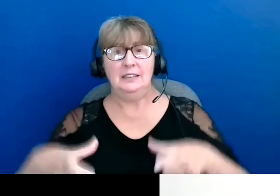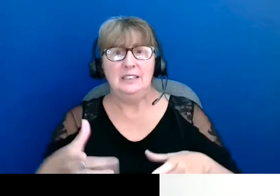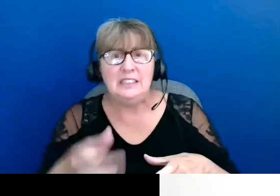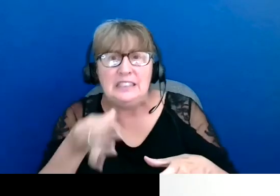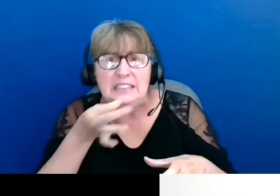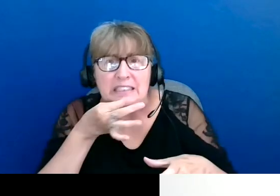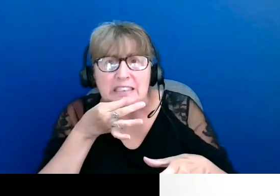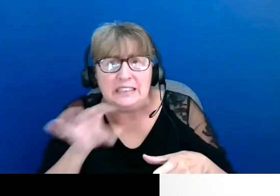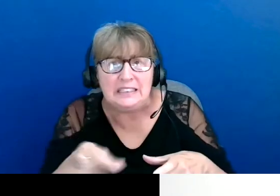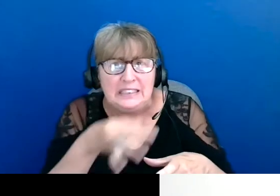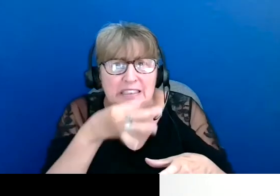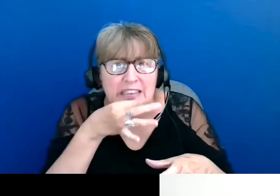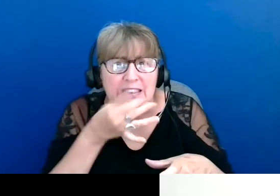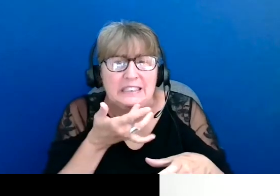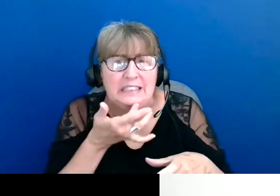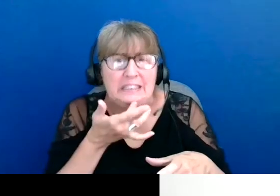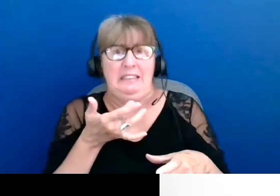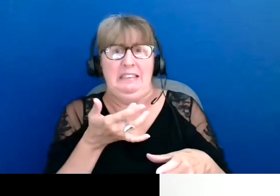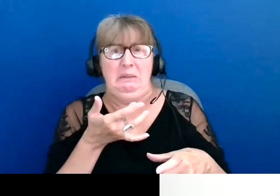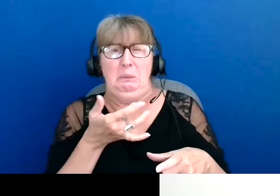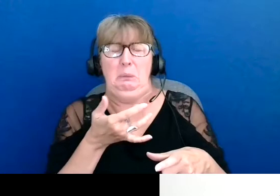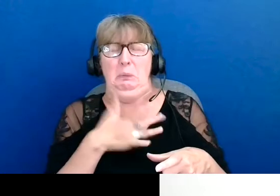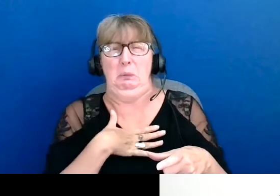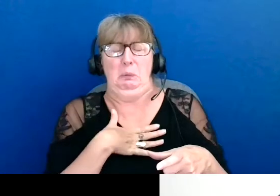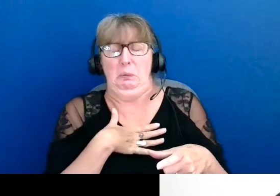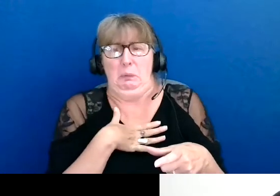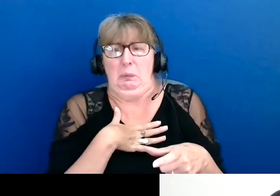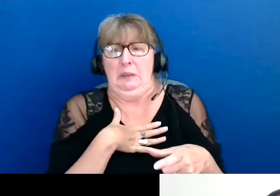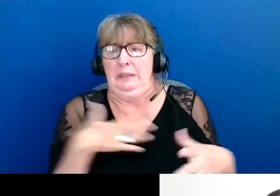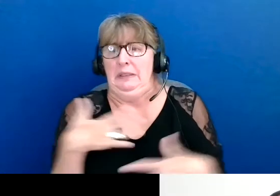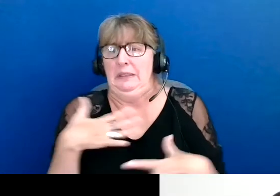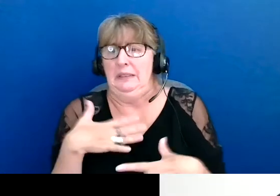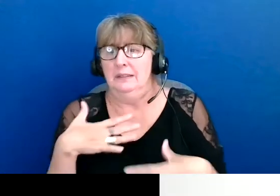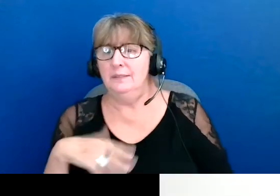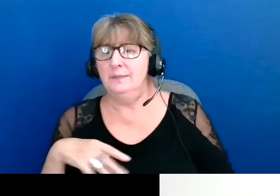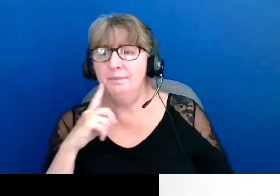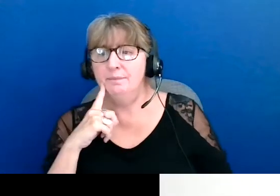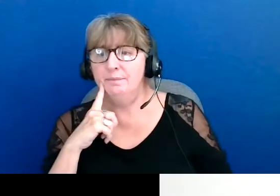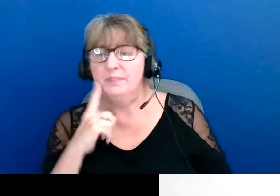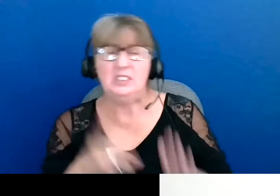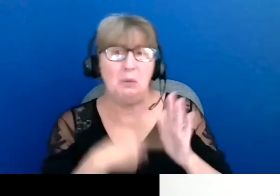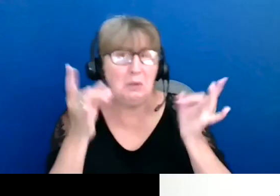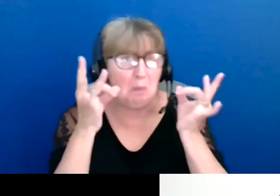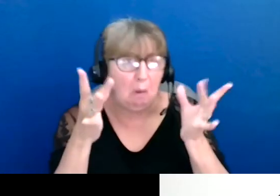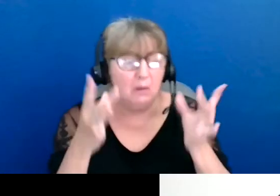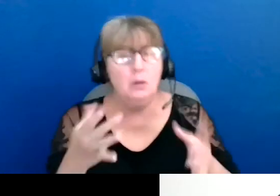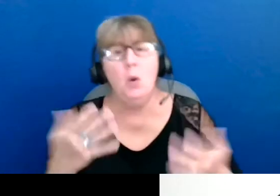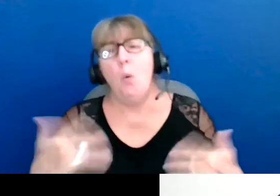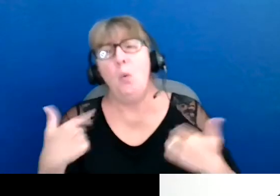food, and discover an unpleasant surprise. It was really